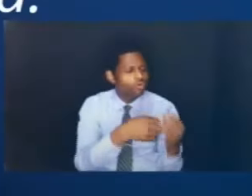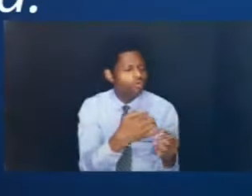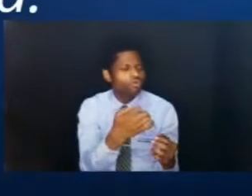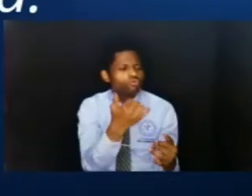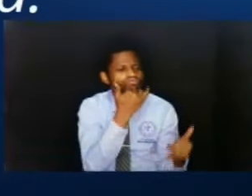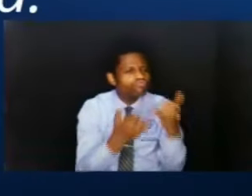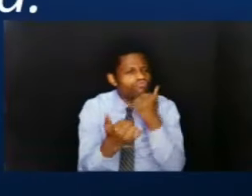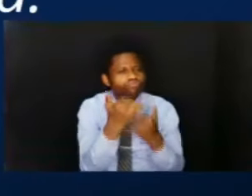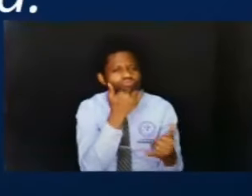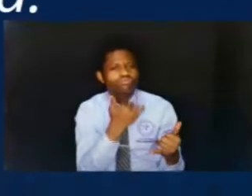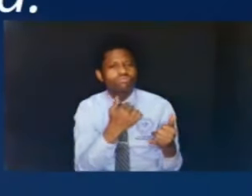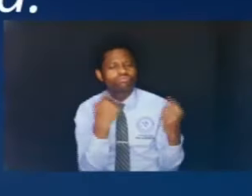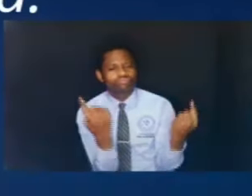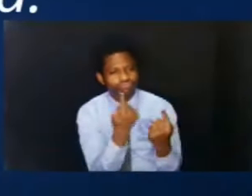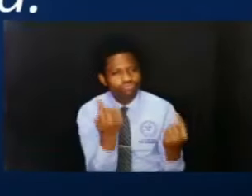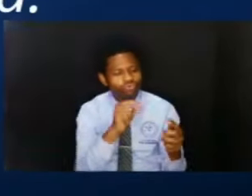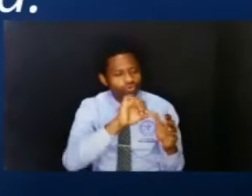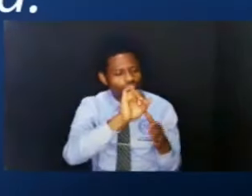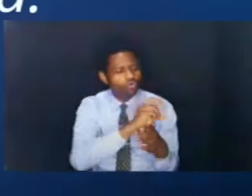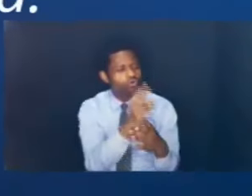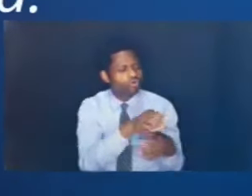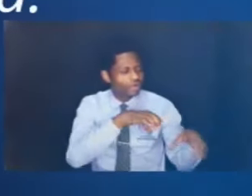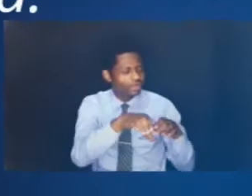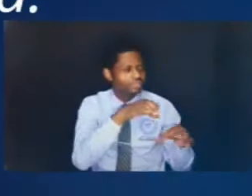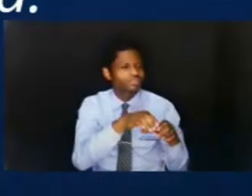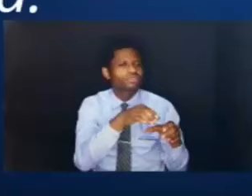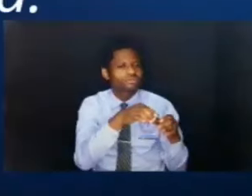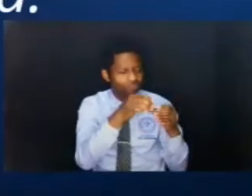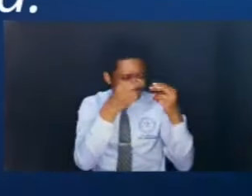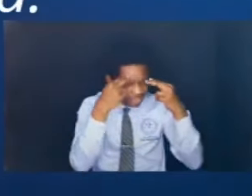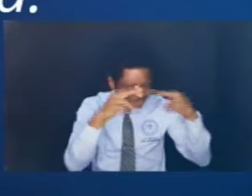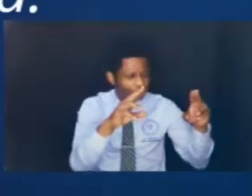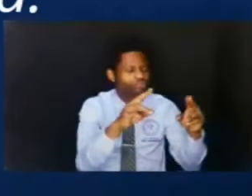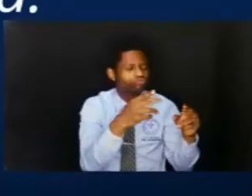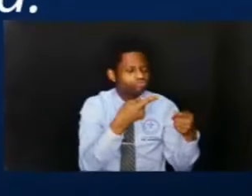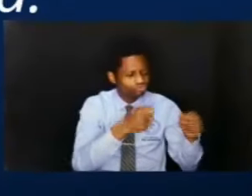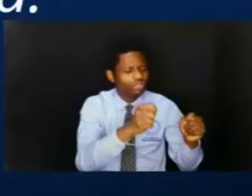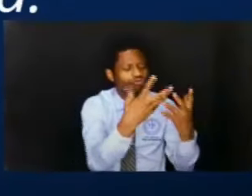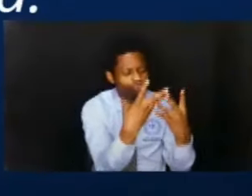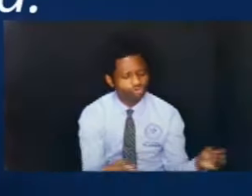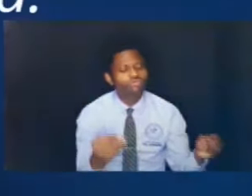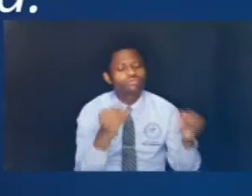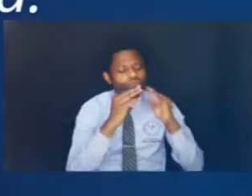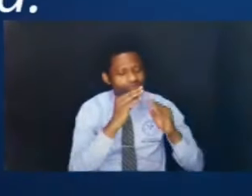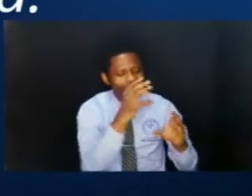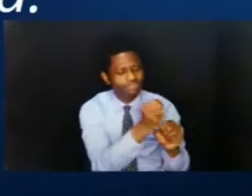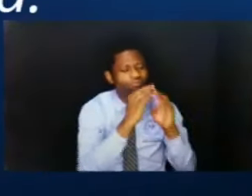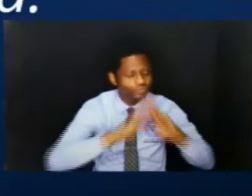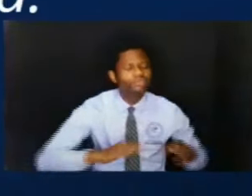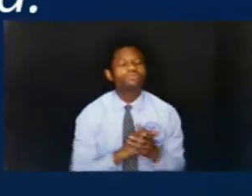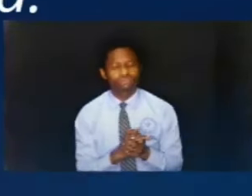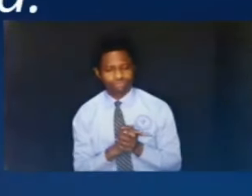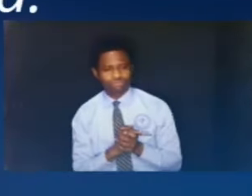sin or the offense or an action might have heart. Bribiema ubi epe maka anawasa chira